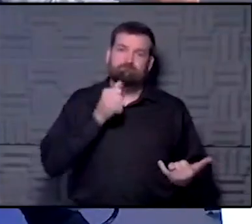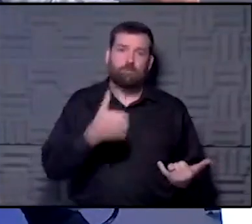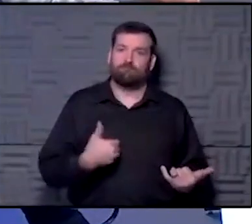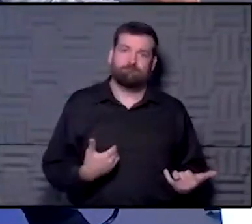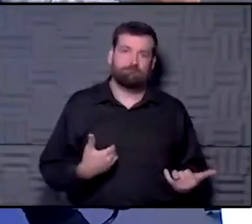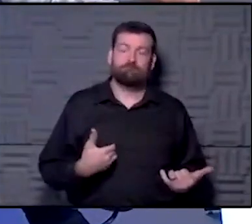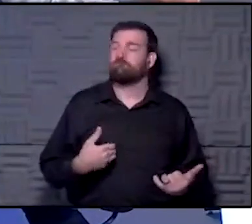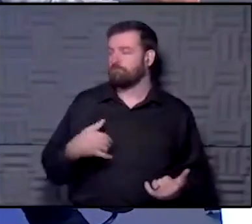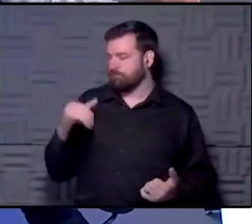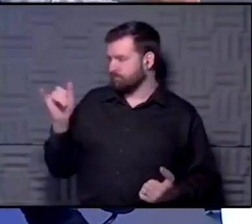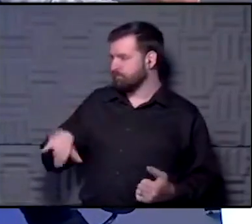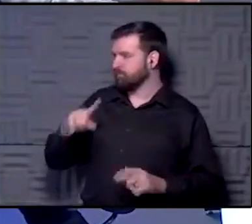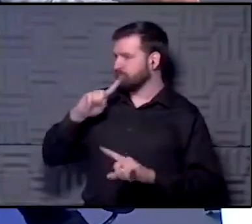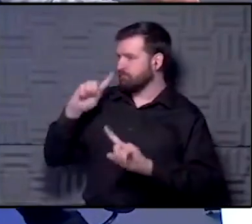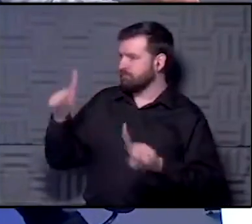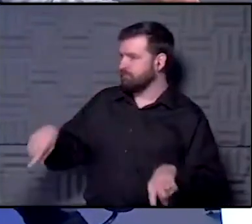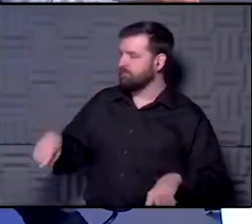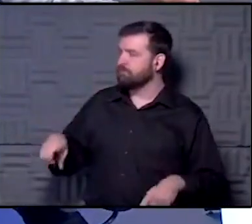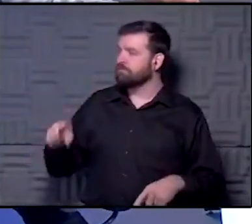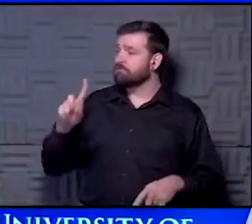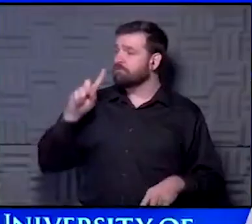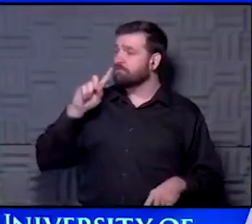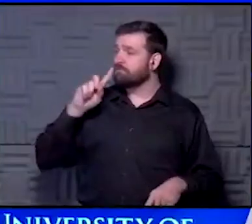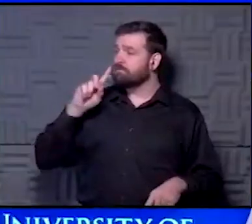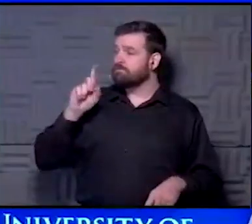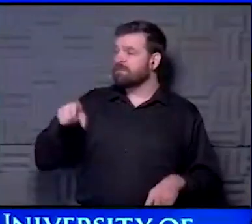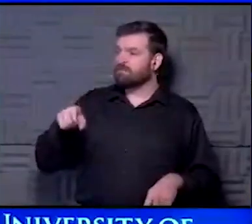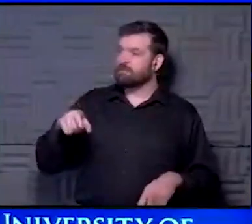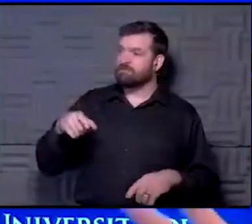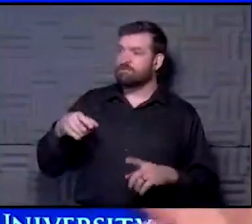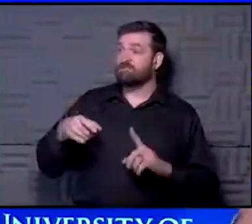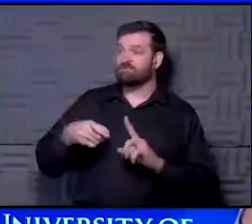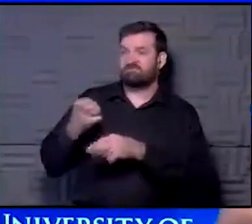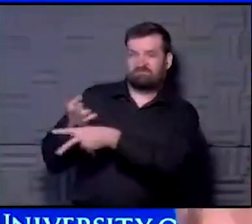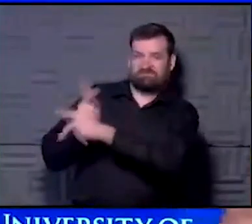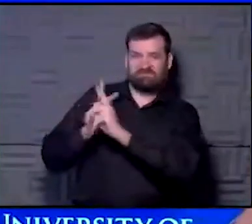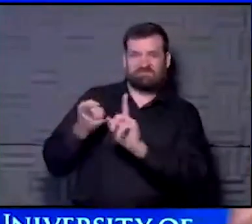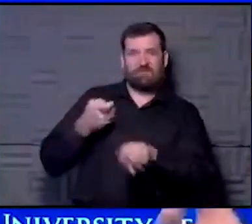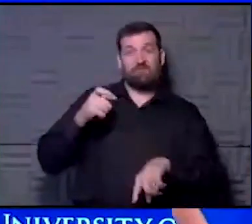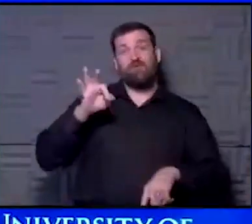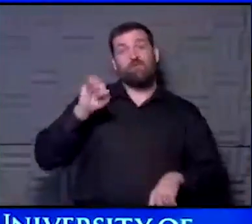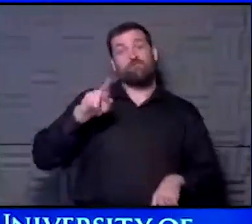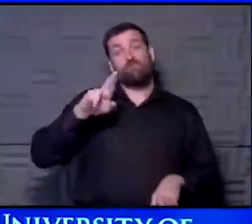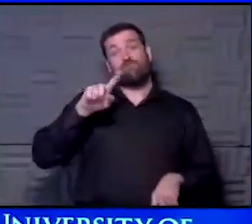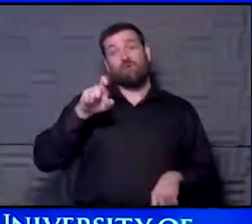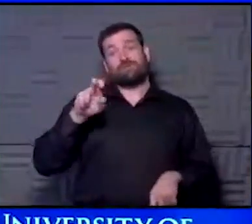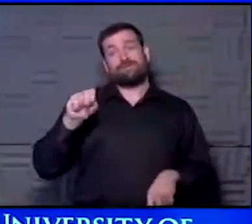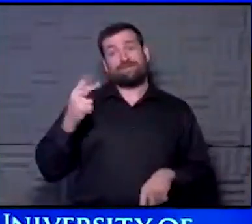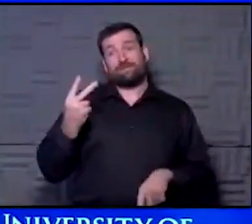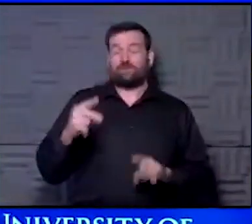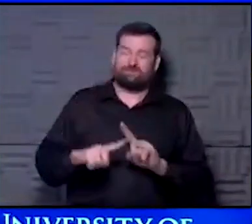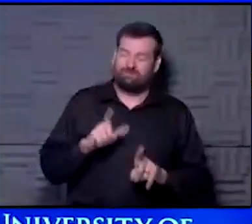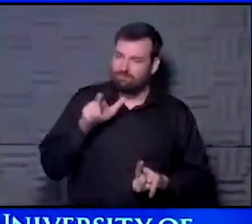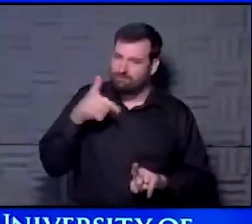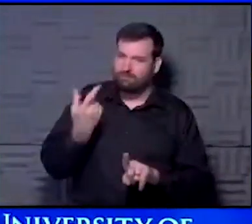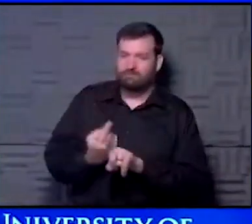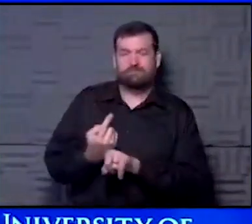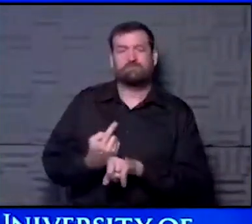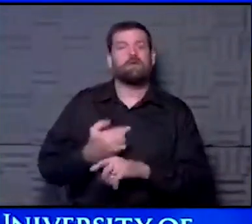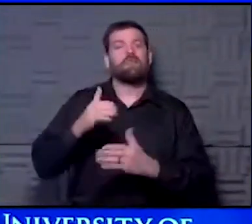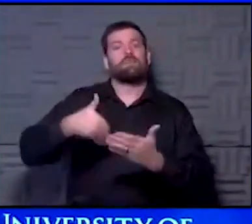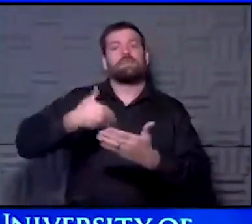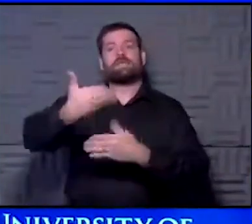think that's the answer. And I think you just have to to borrow from Frozen 2, although I think it's not just Frozen 2 that says this, you have to do the next right